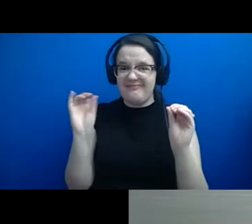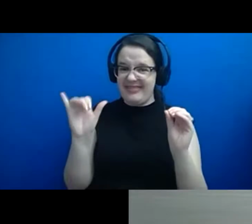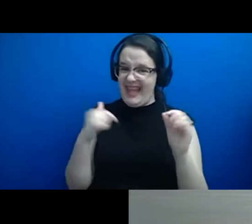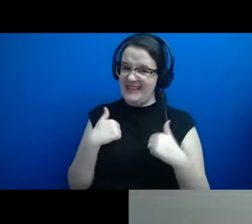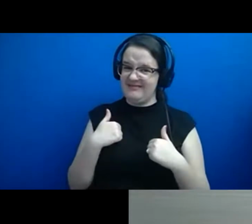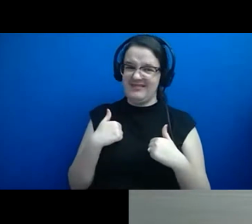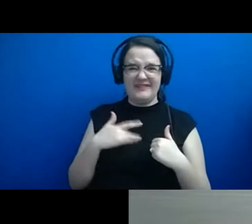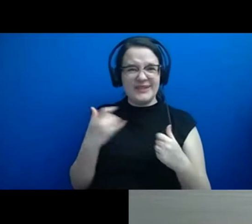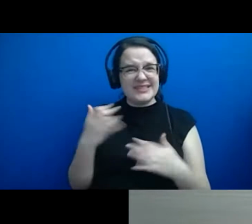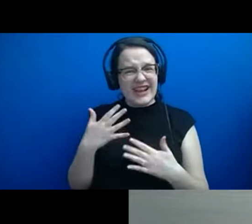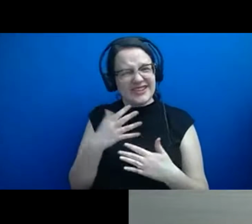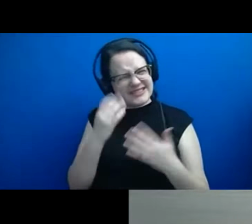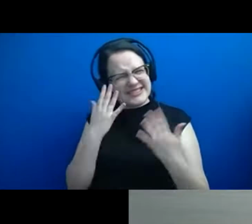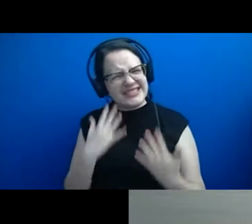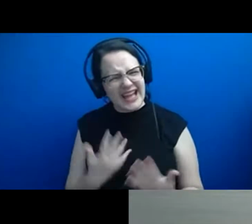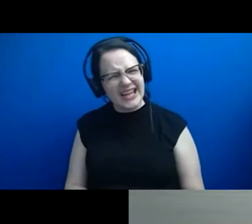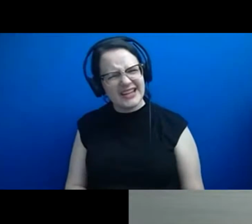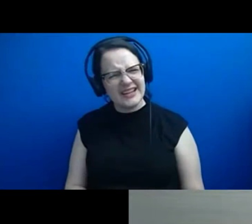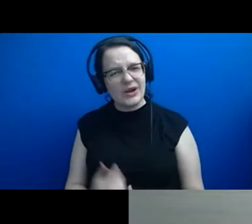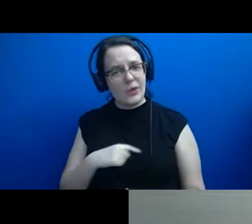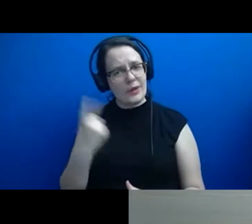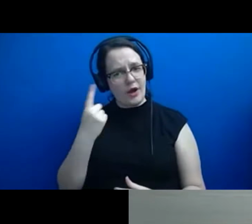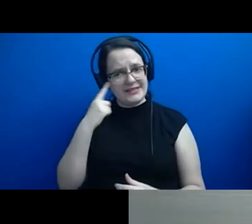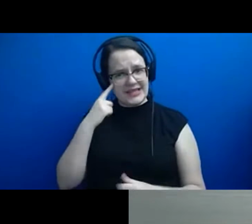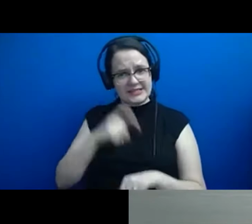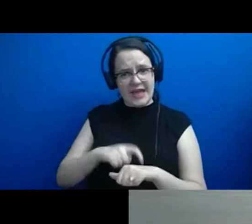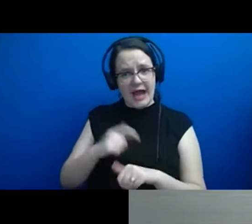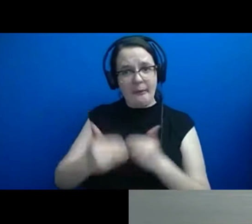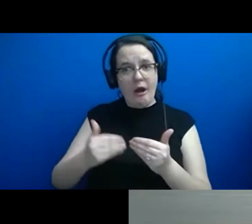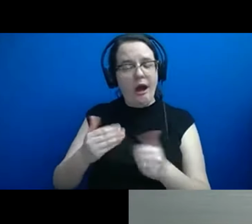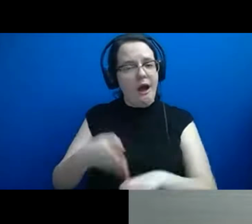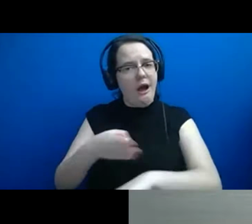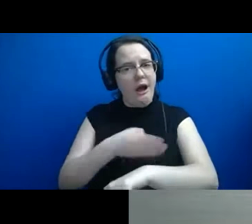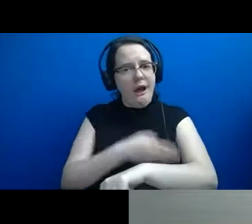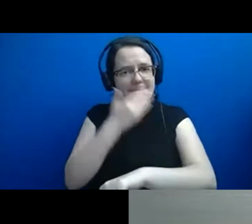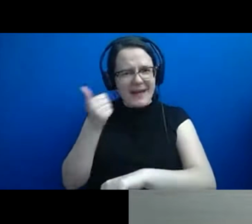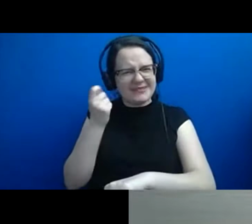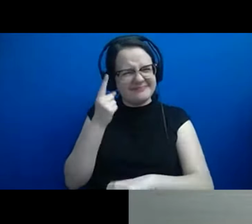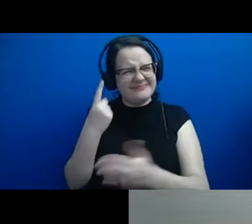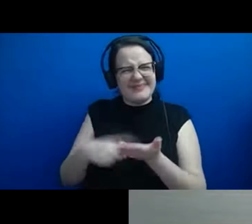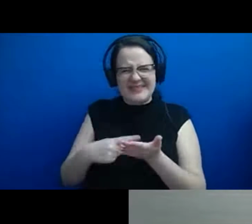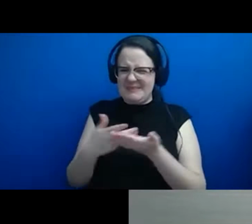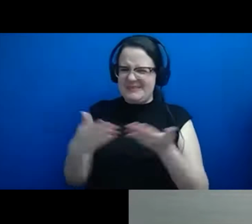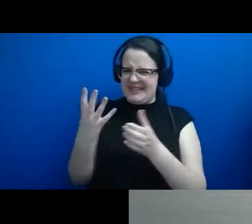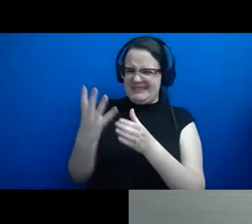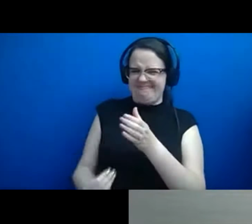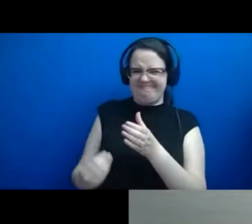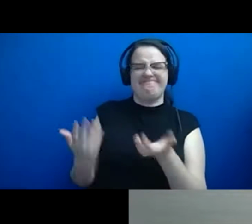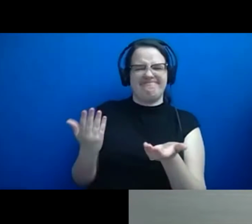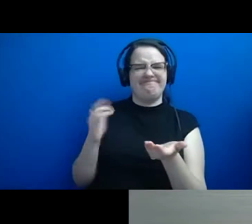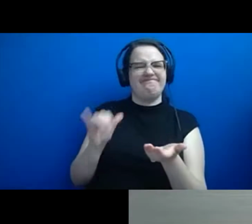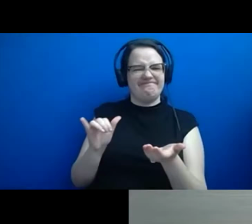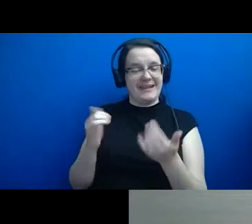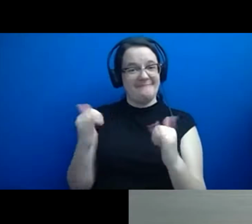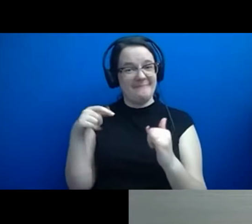sad. We always think things get better over time, but sometimes we lose a step as well. And play is one of those things we can't